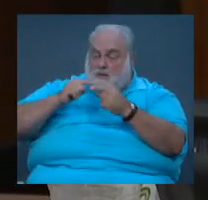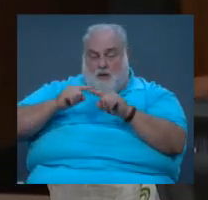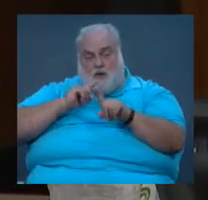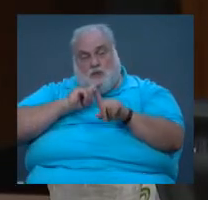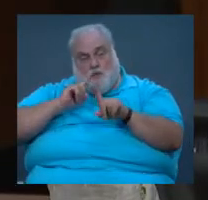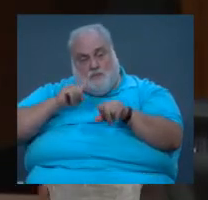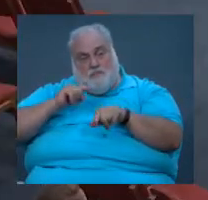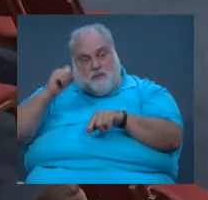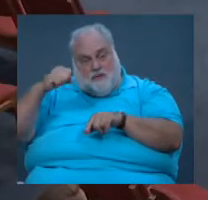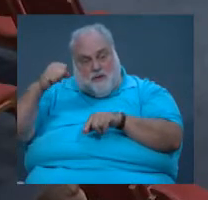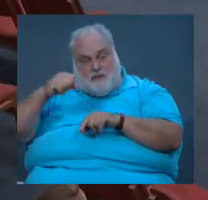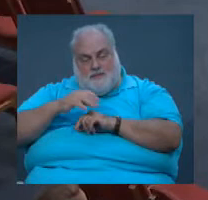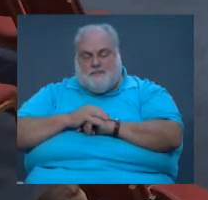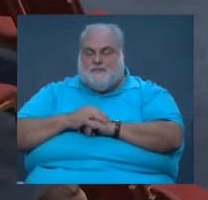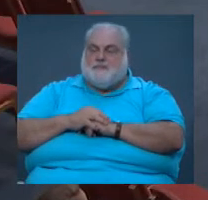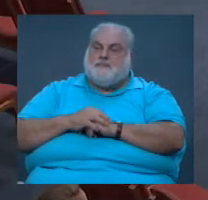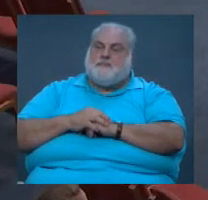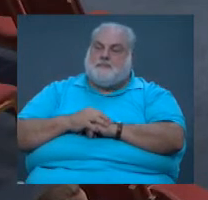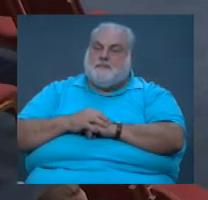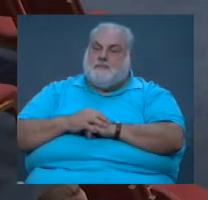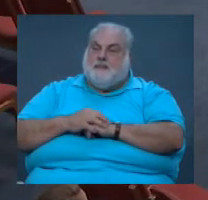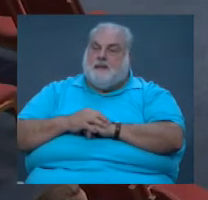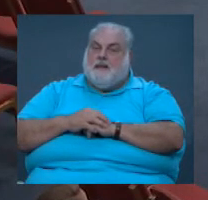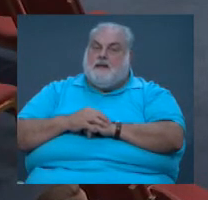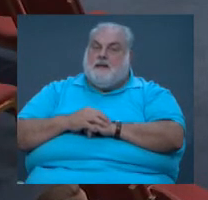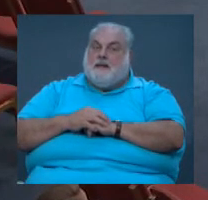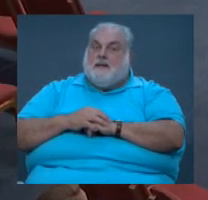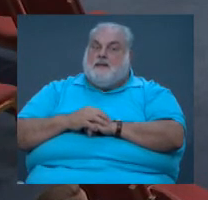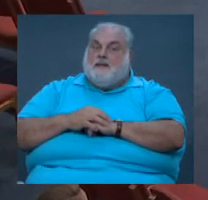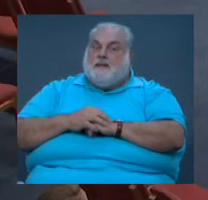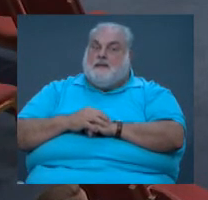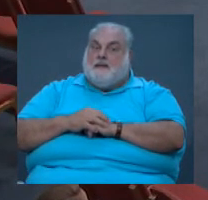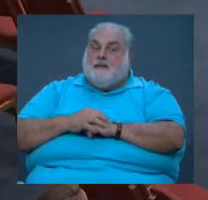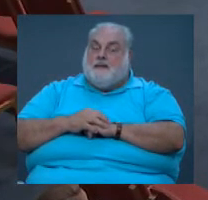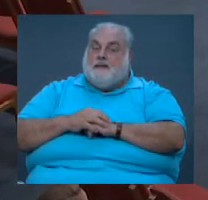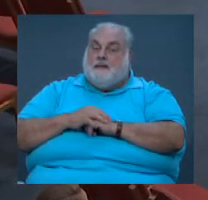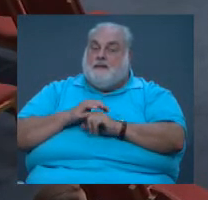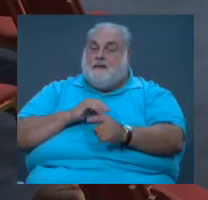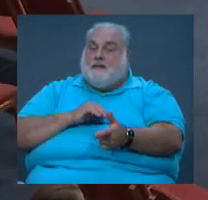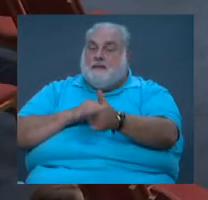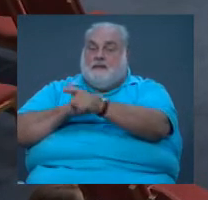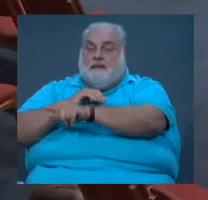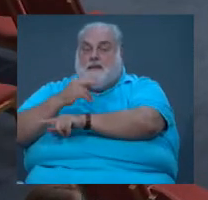you. Thank you so much, Director Richardson. Director Hendricks.